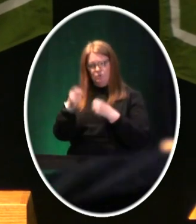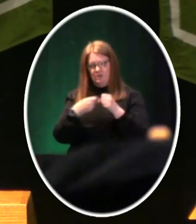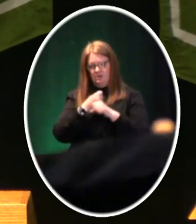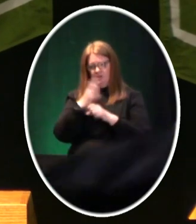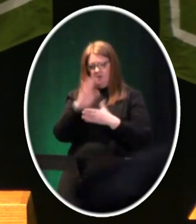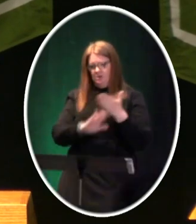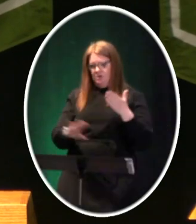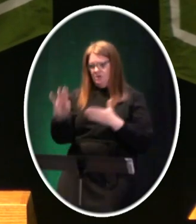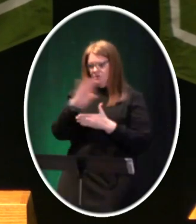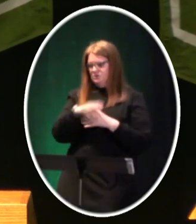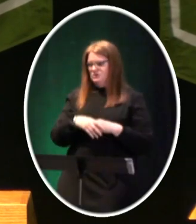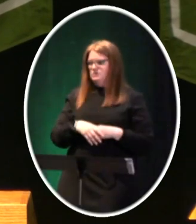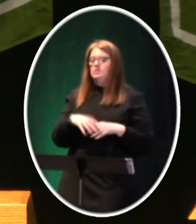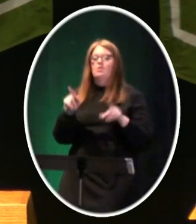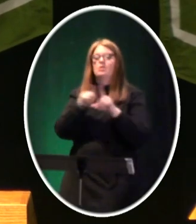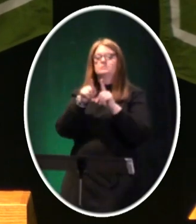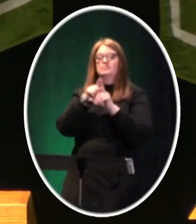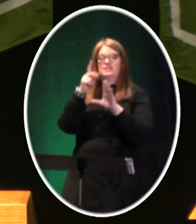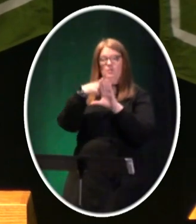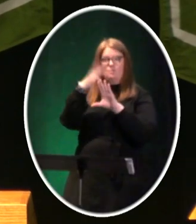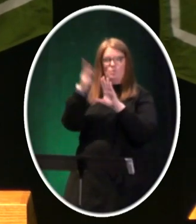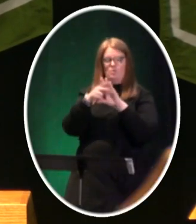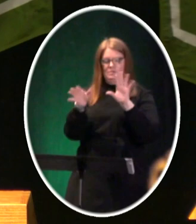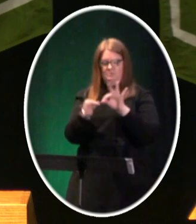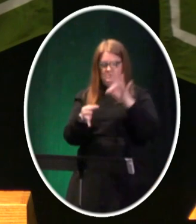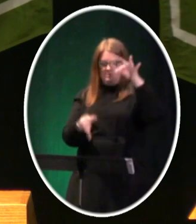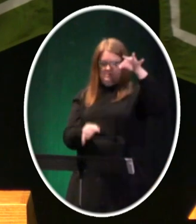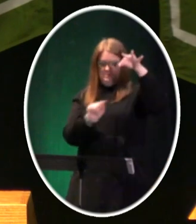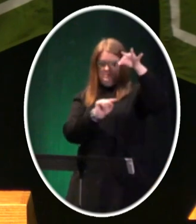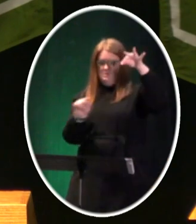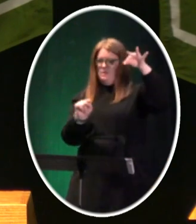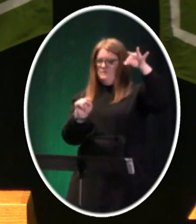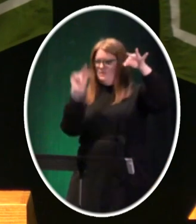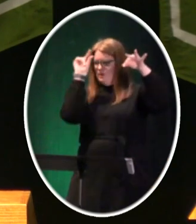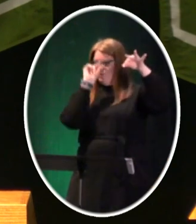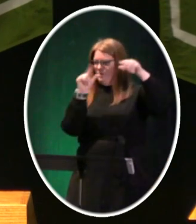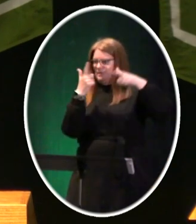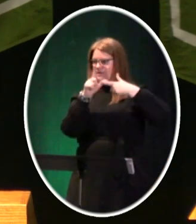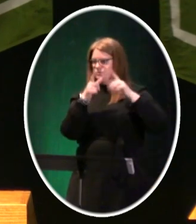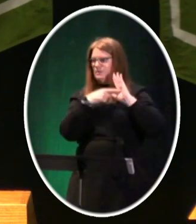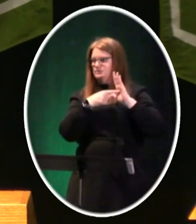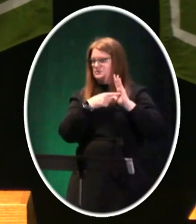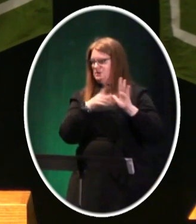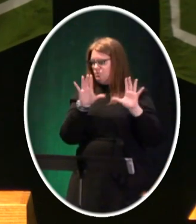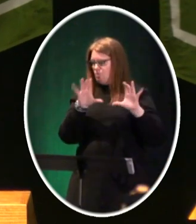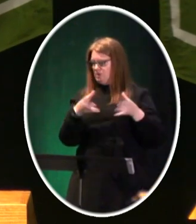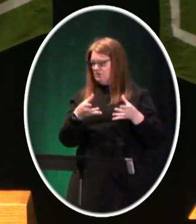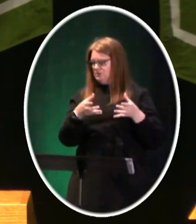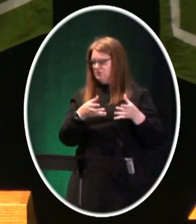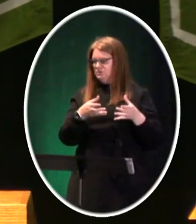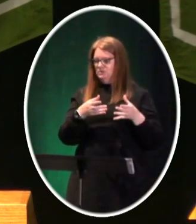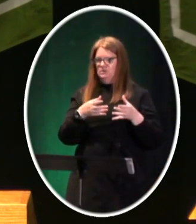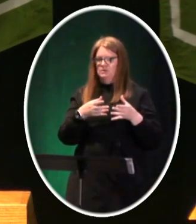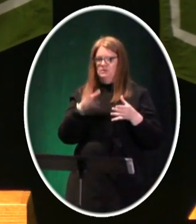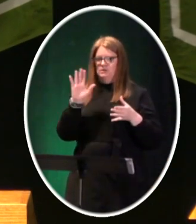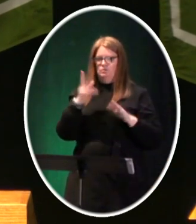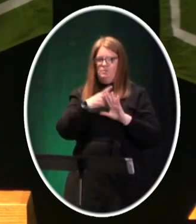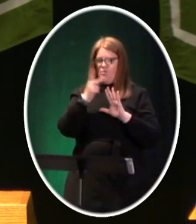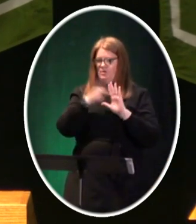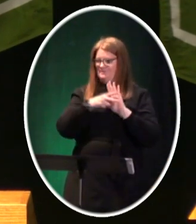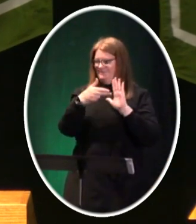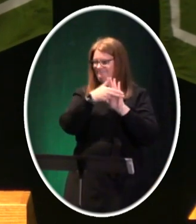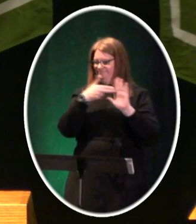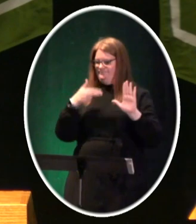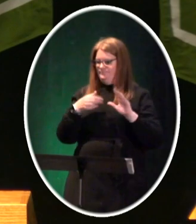also noted in the commencement program with the Greek letters that represent that organization. You may notice that